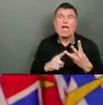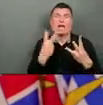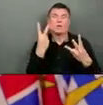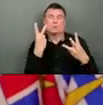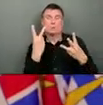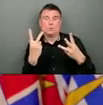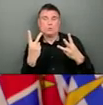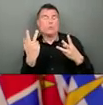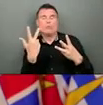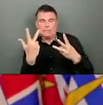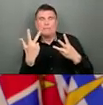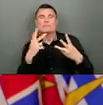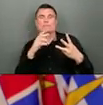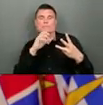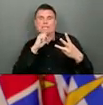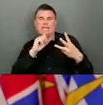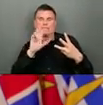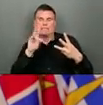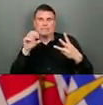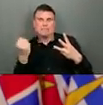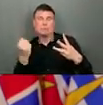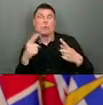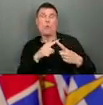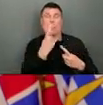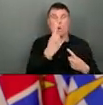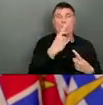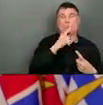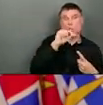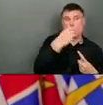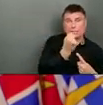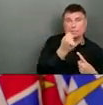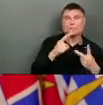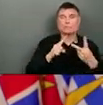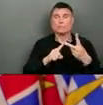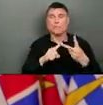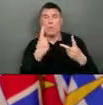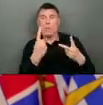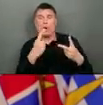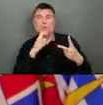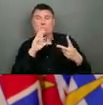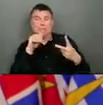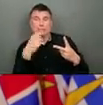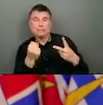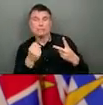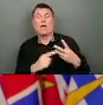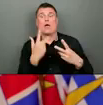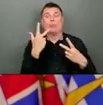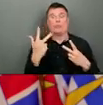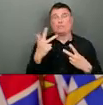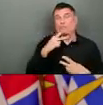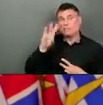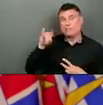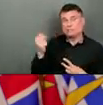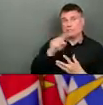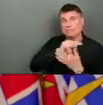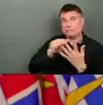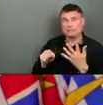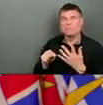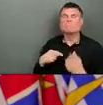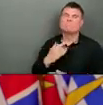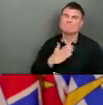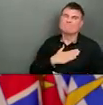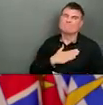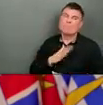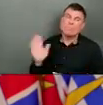our condolences go to all of those who have lost loved ones through this time. Our thoughts are with you, even as we are moving